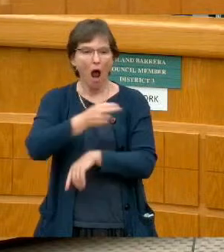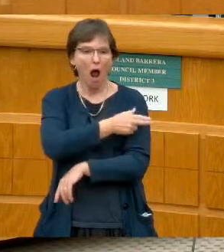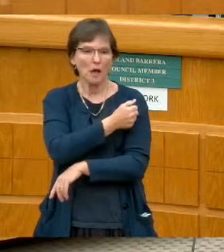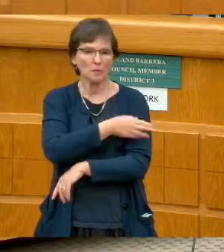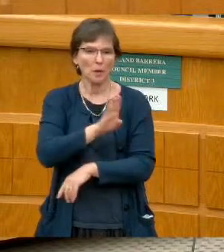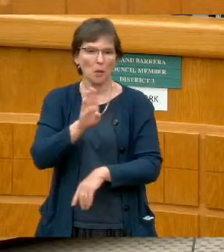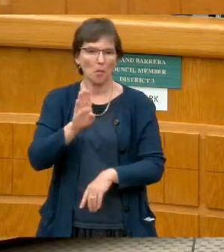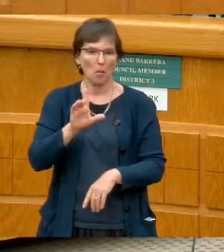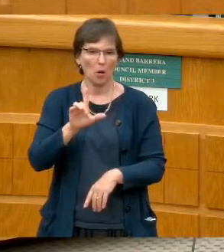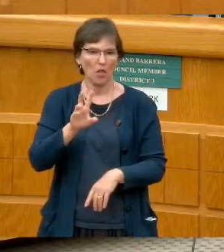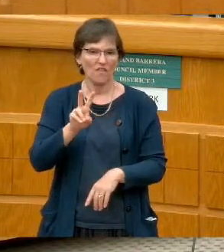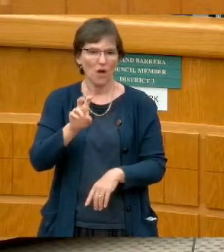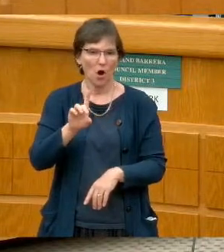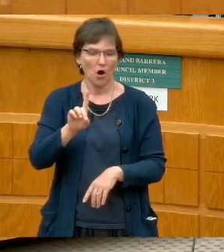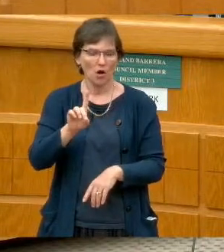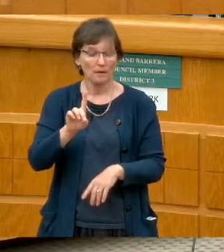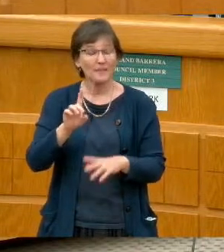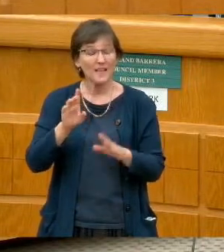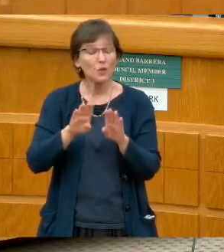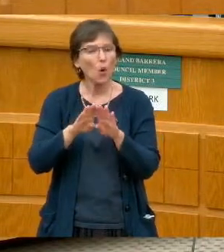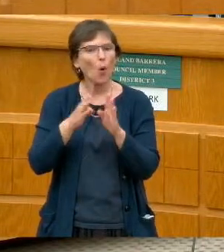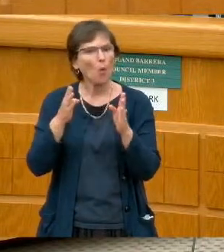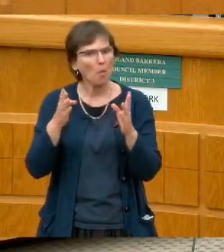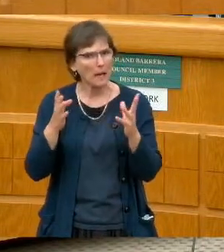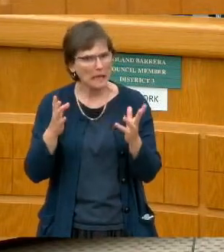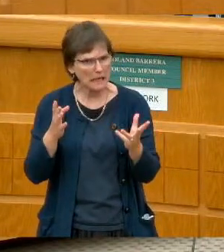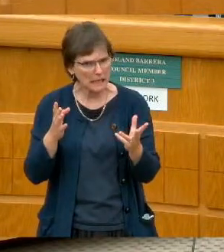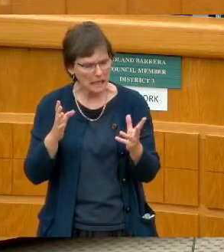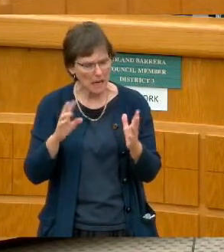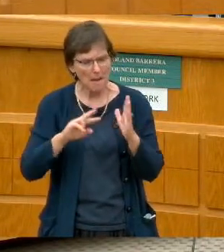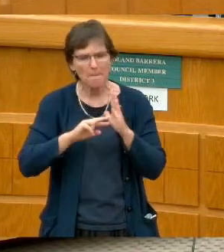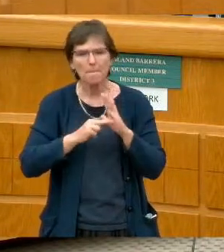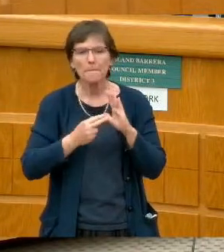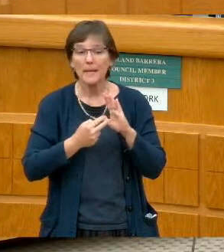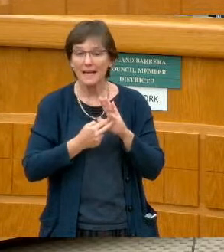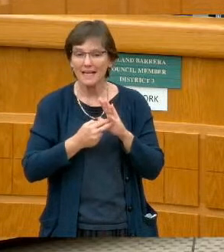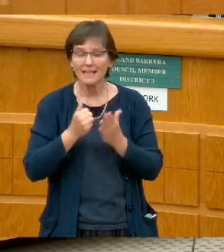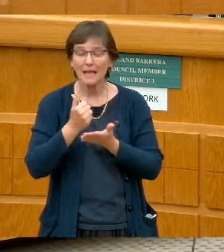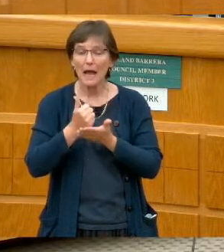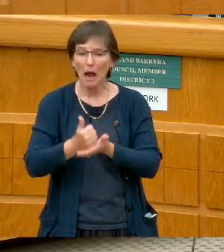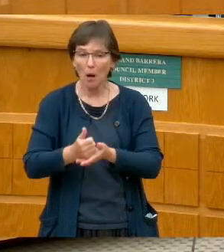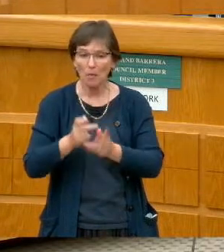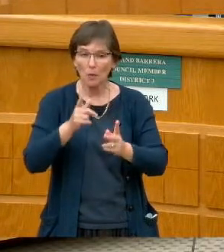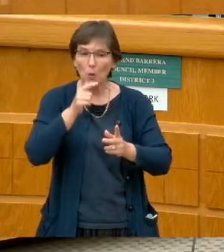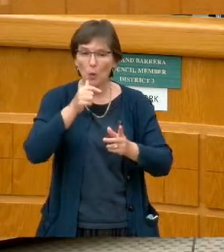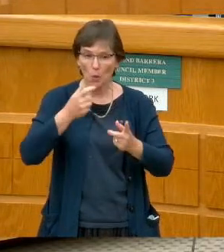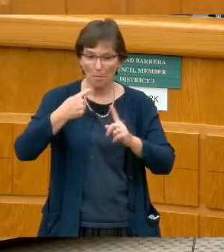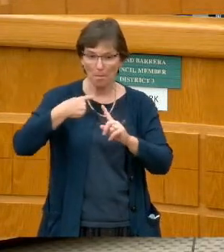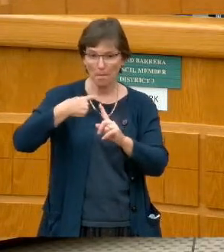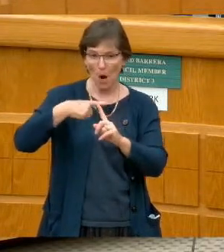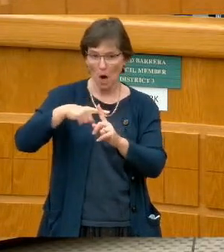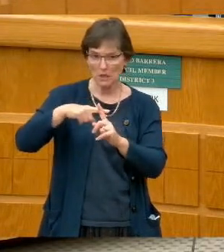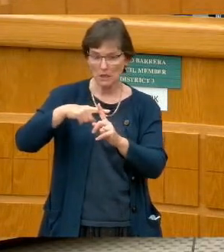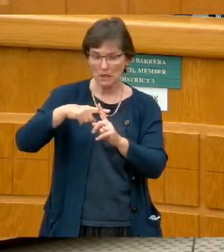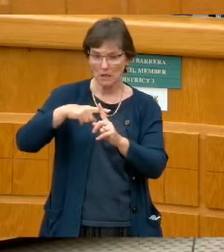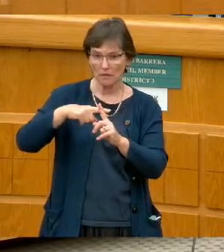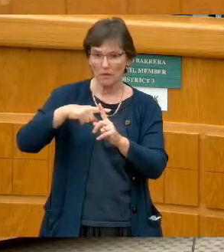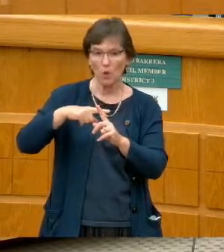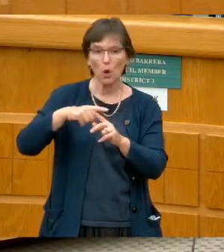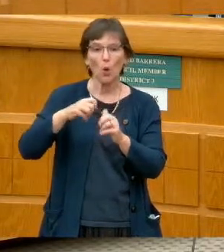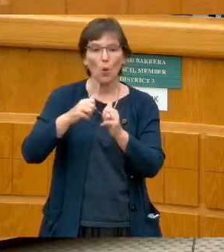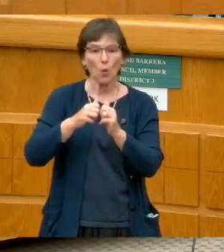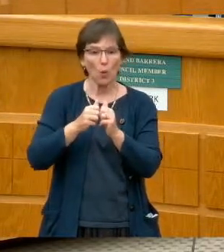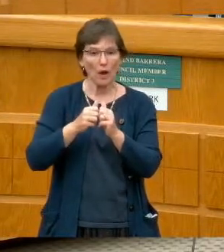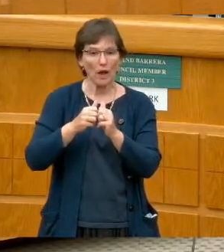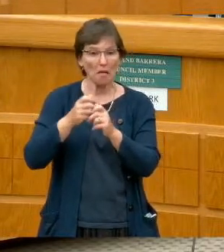explain it. So this clinic is to help COVID-19 positive patients with care outside of